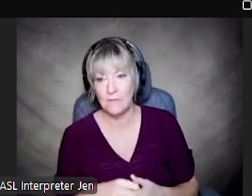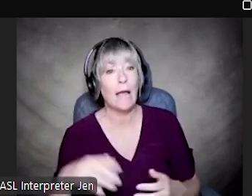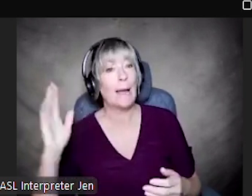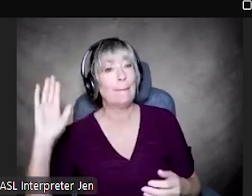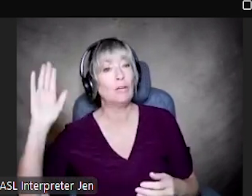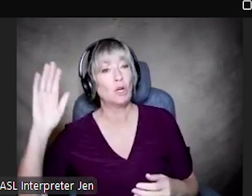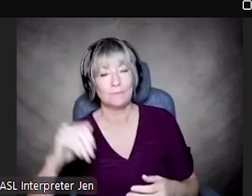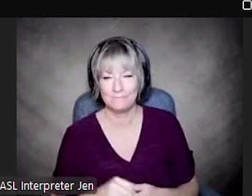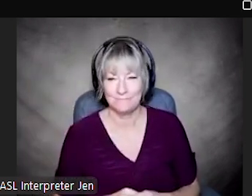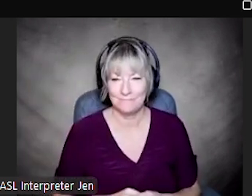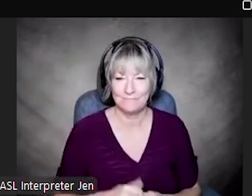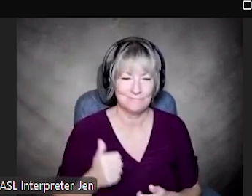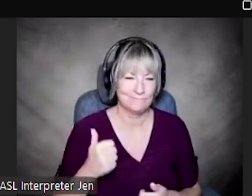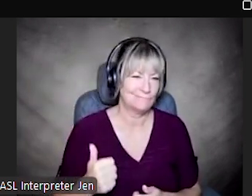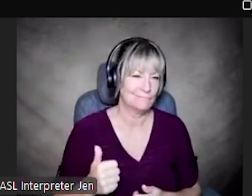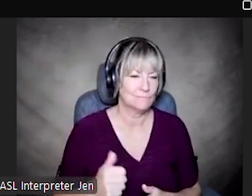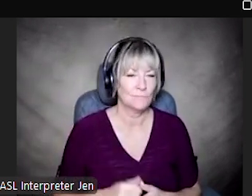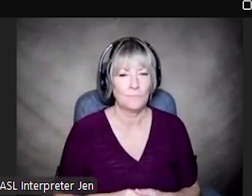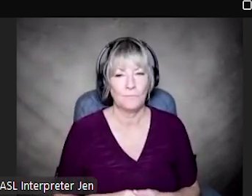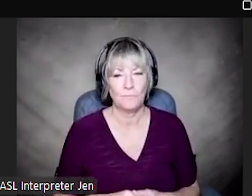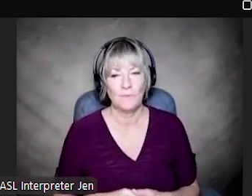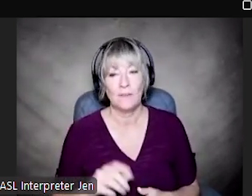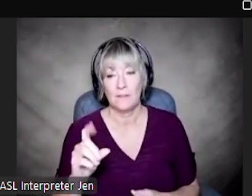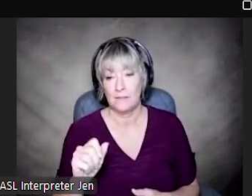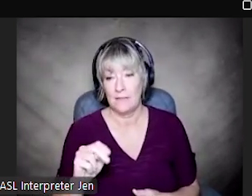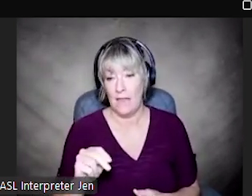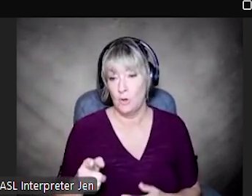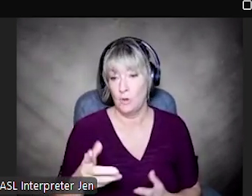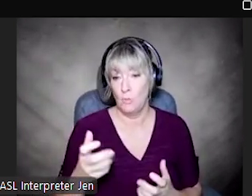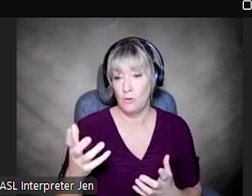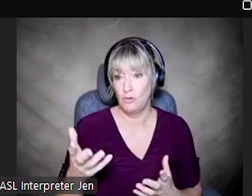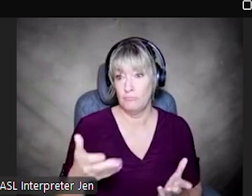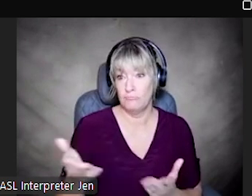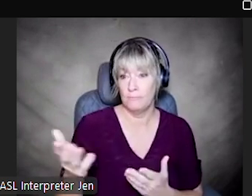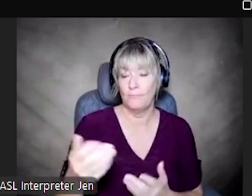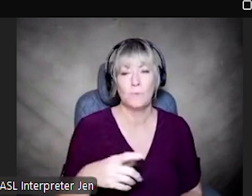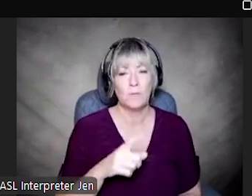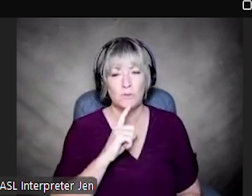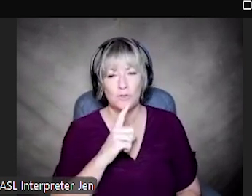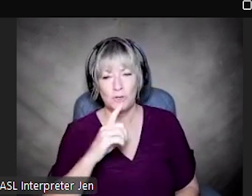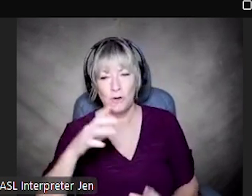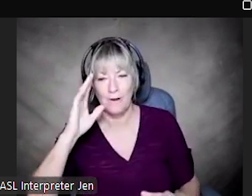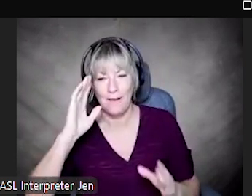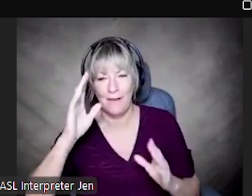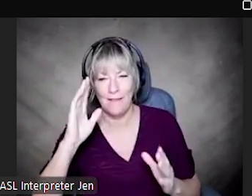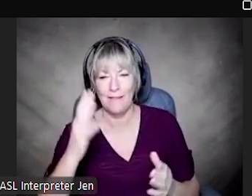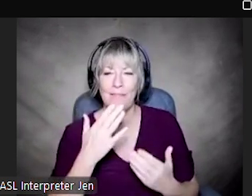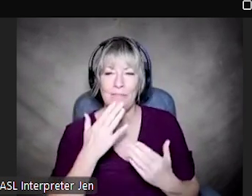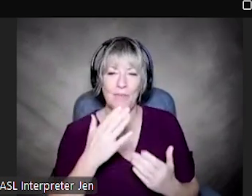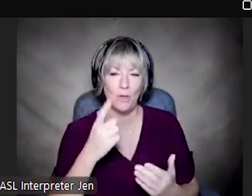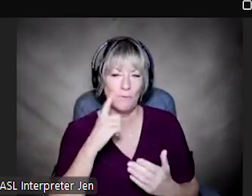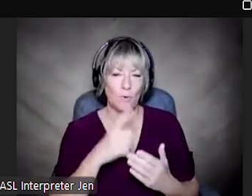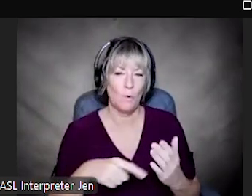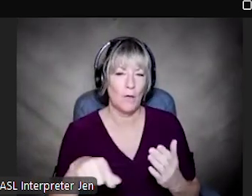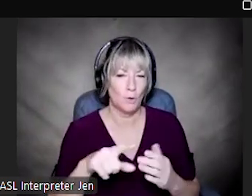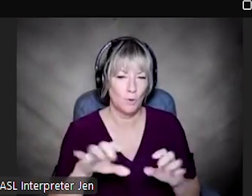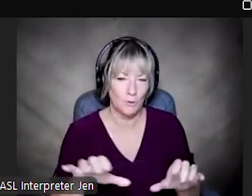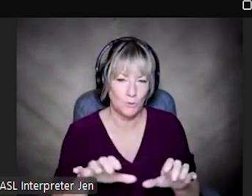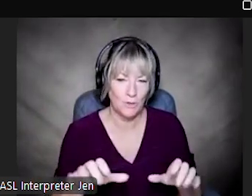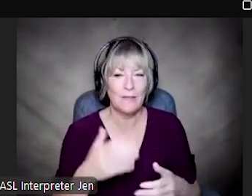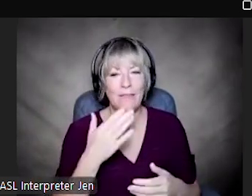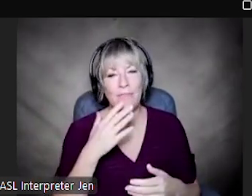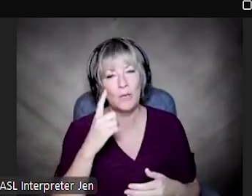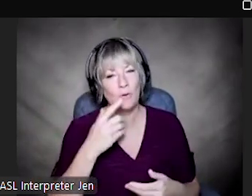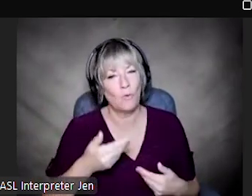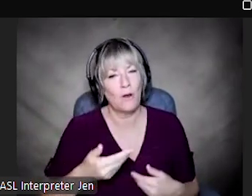here. All right. Dan, you want to kick us Yeah, off real quick? sure. Hey, everybody. Thank you so much for what you're doing, and thank you for inviting